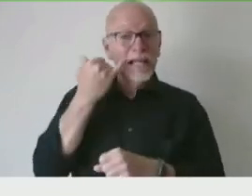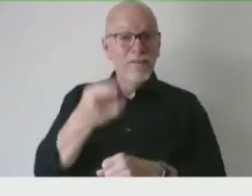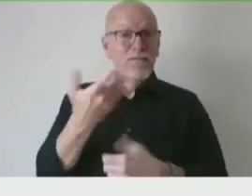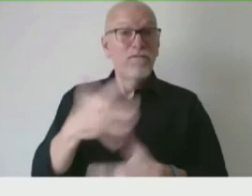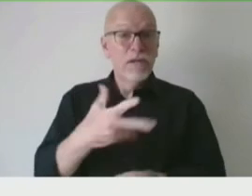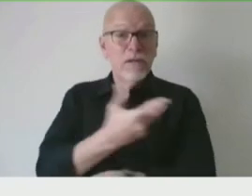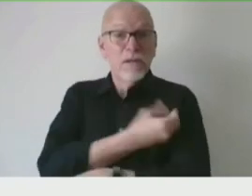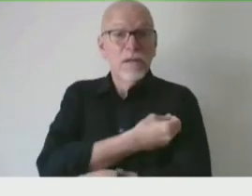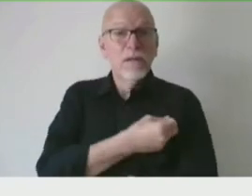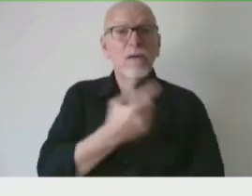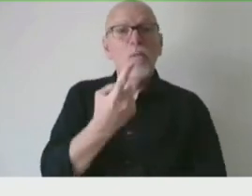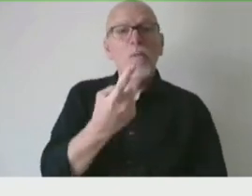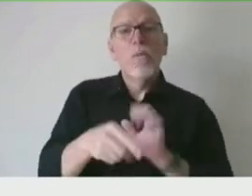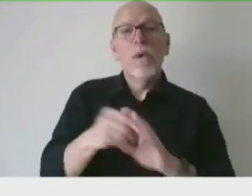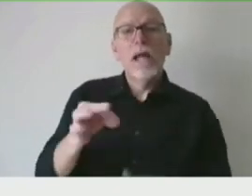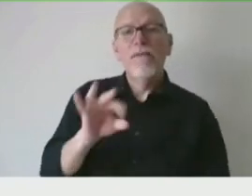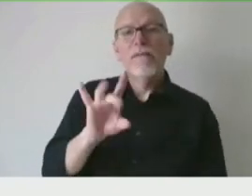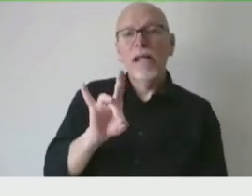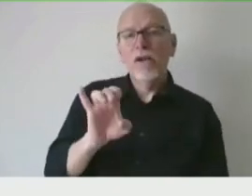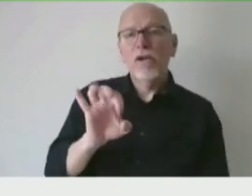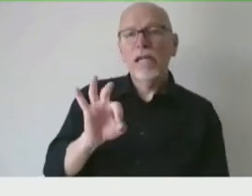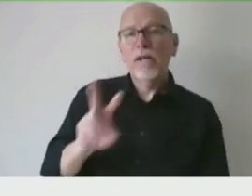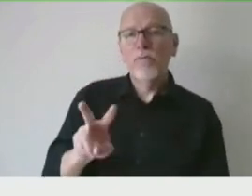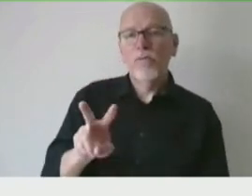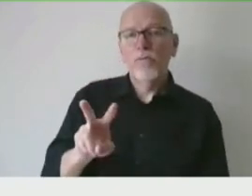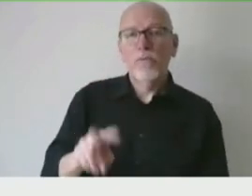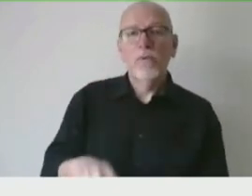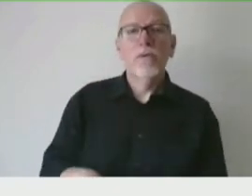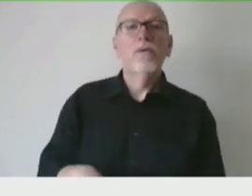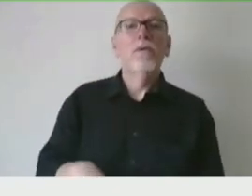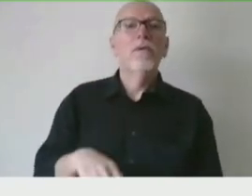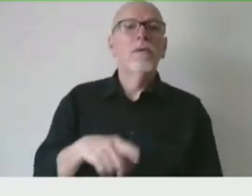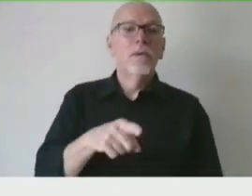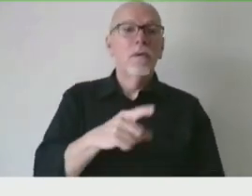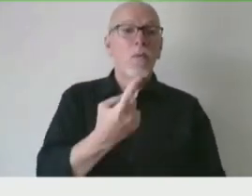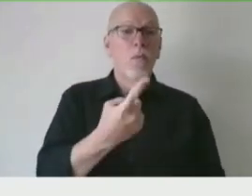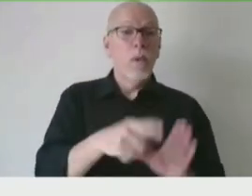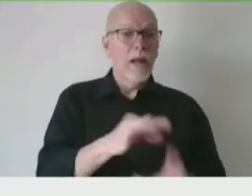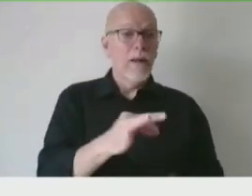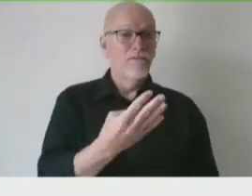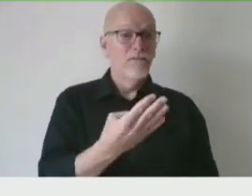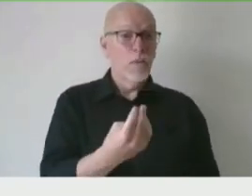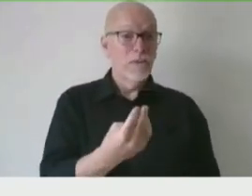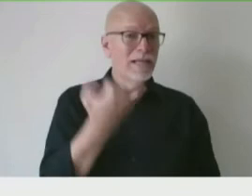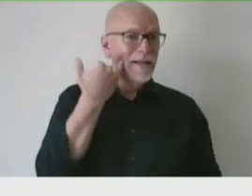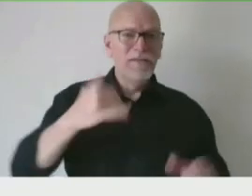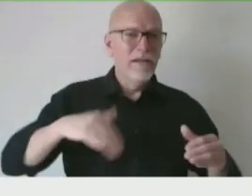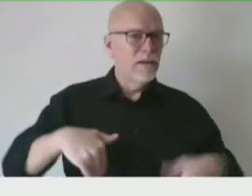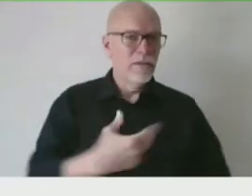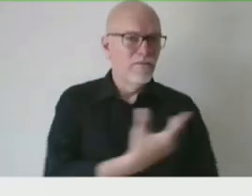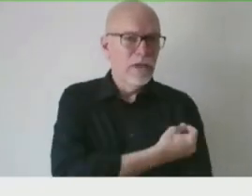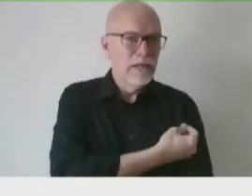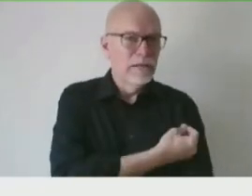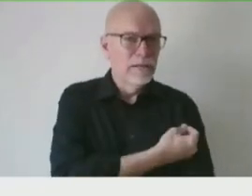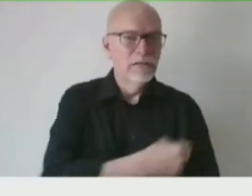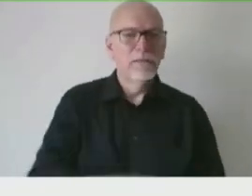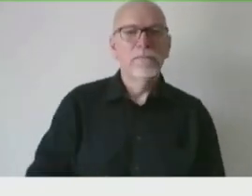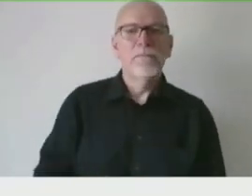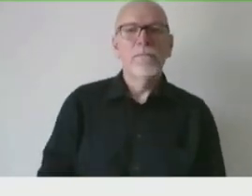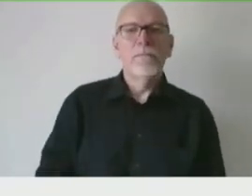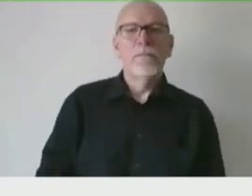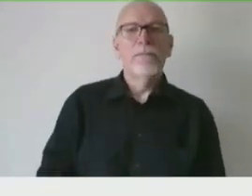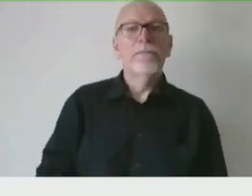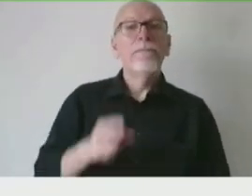is 1 in 892. Your odds are 1 in 14 if you are not vaccinated. Your odds